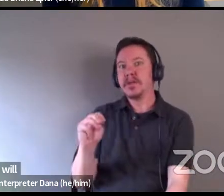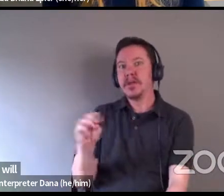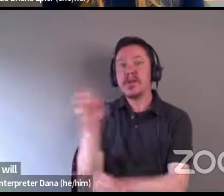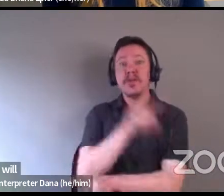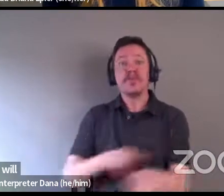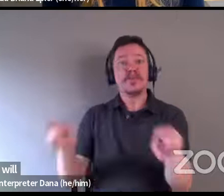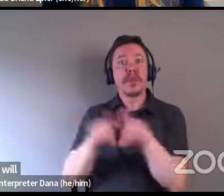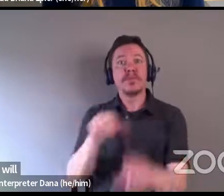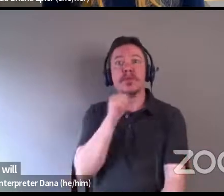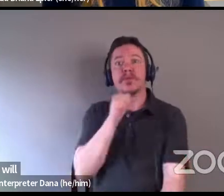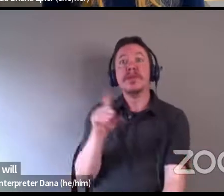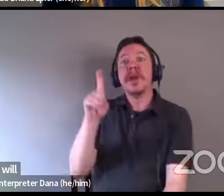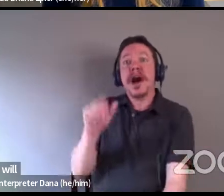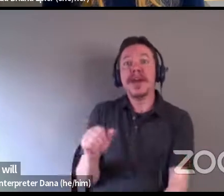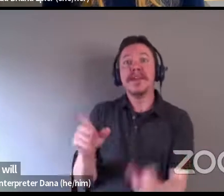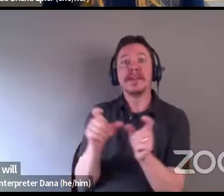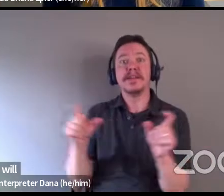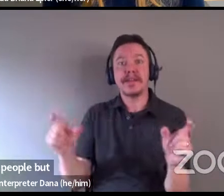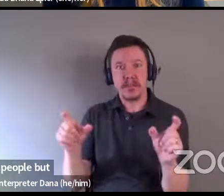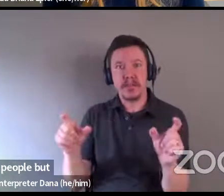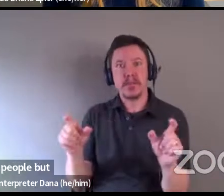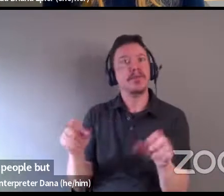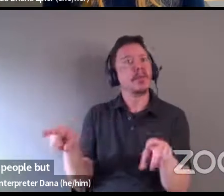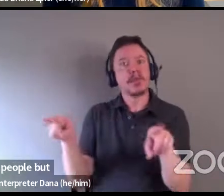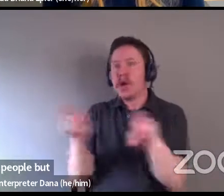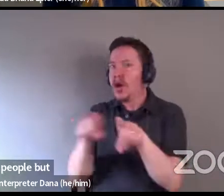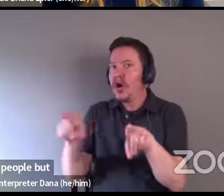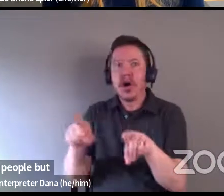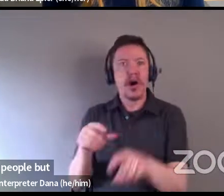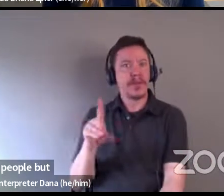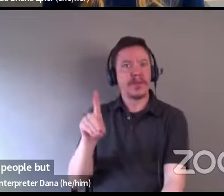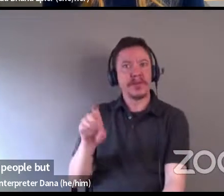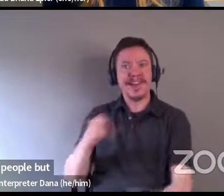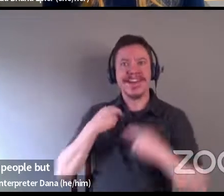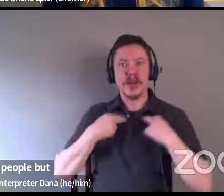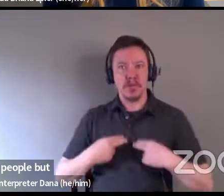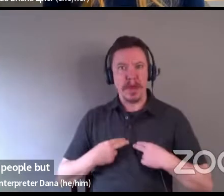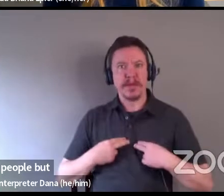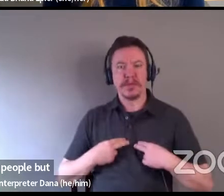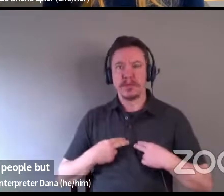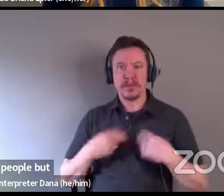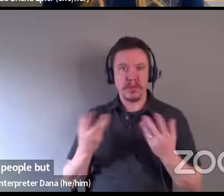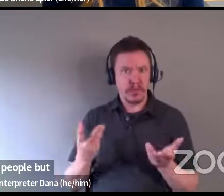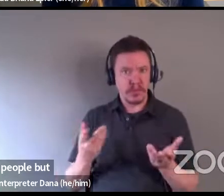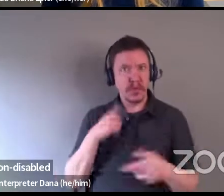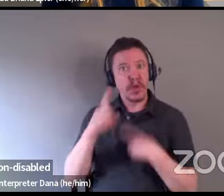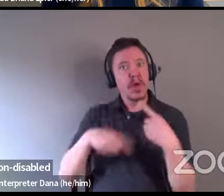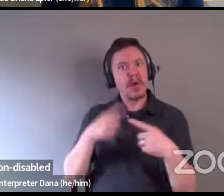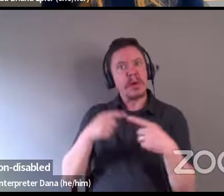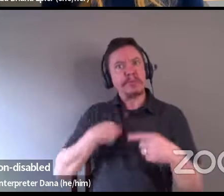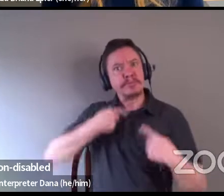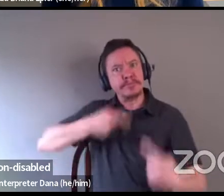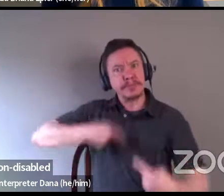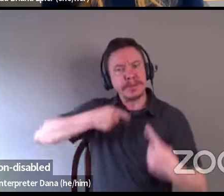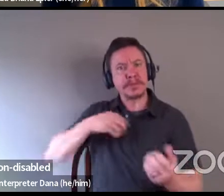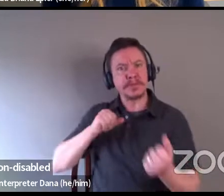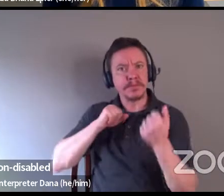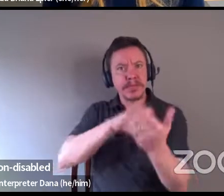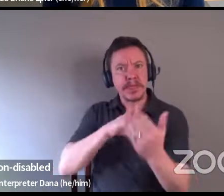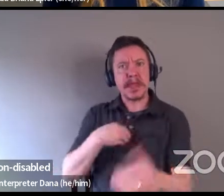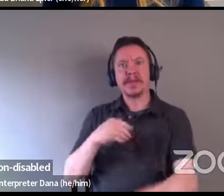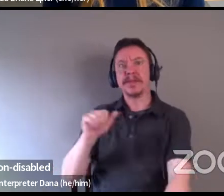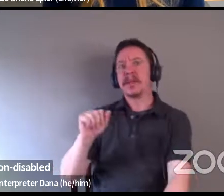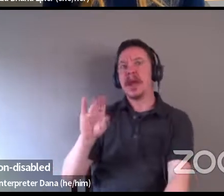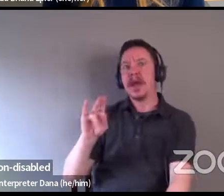strips non-disabled people of their own humanity. So when you're fighting against ableism as a